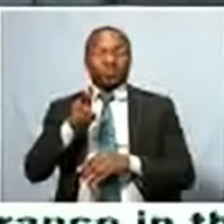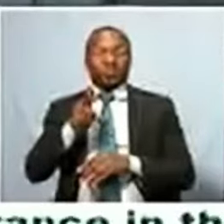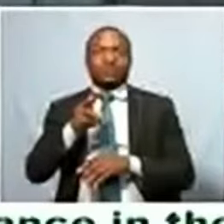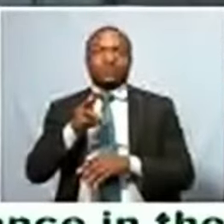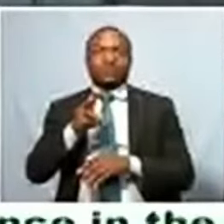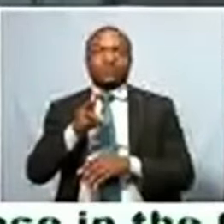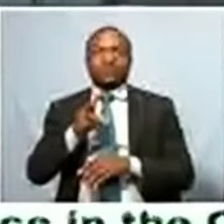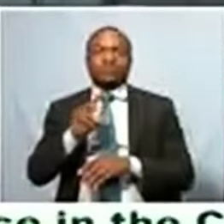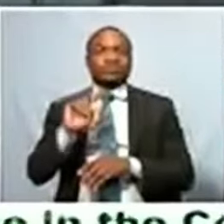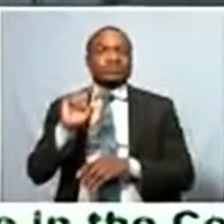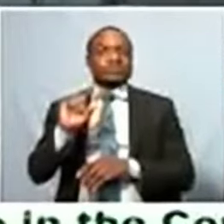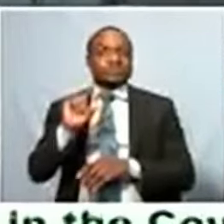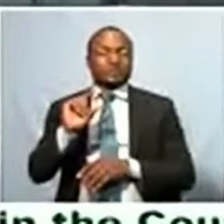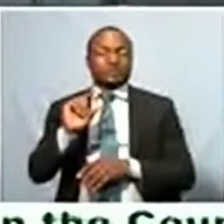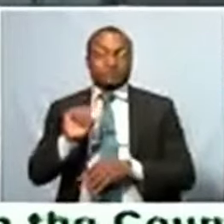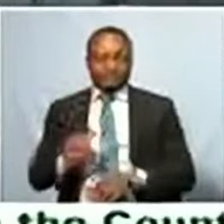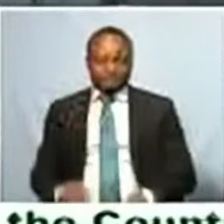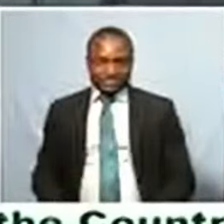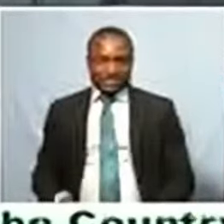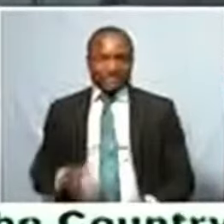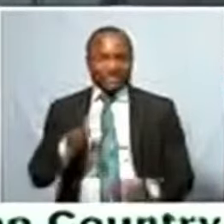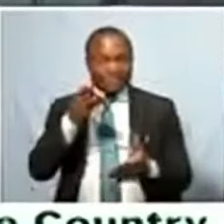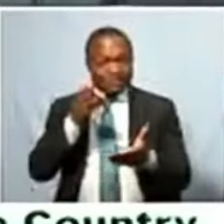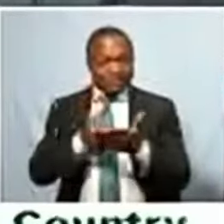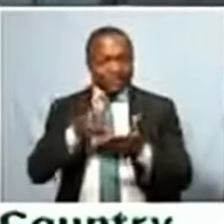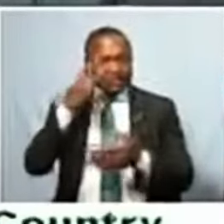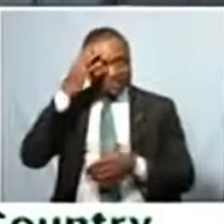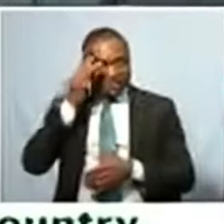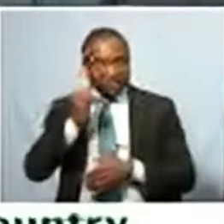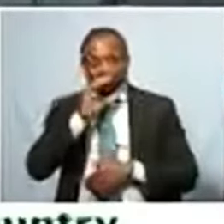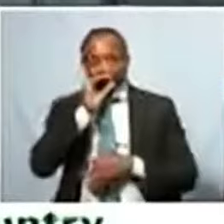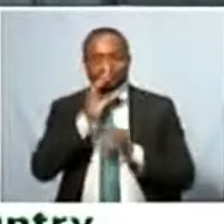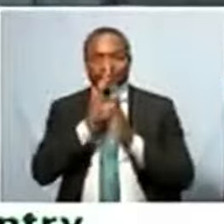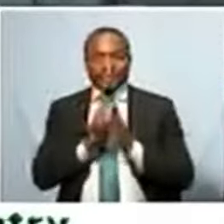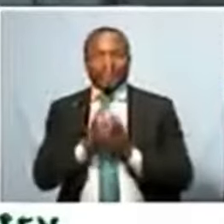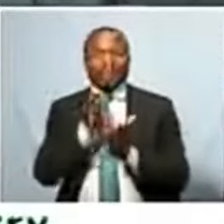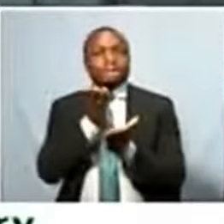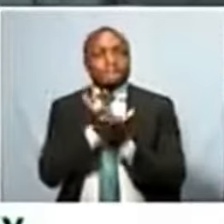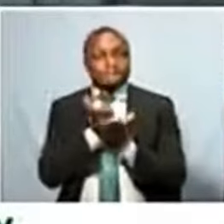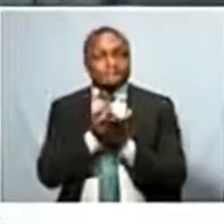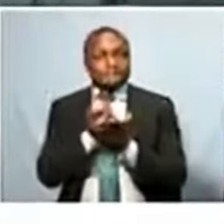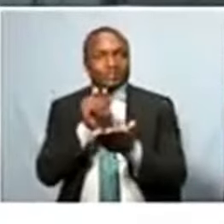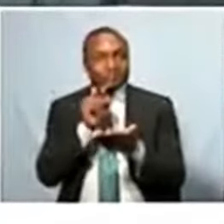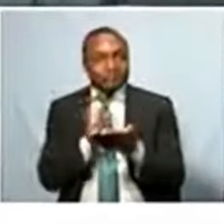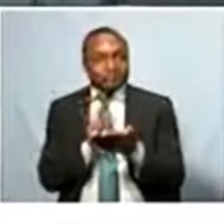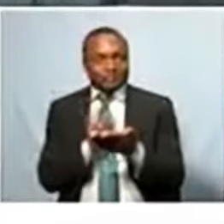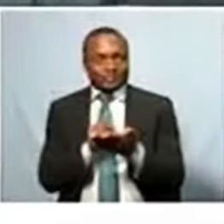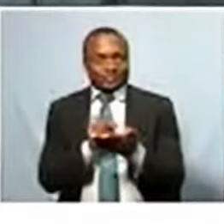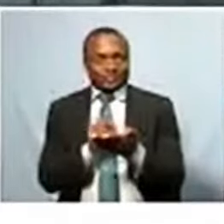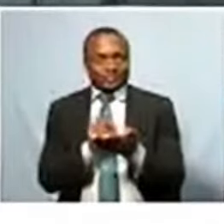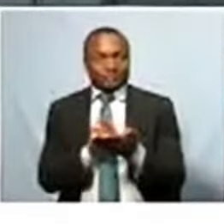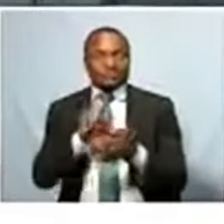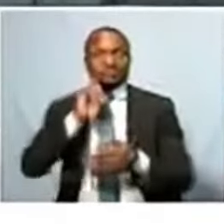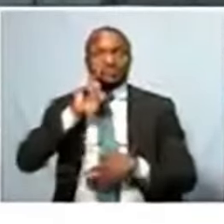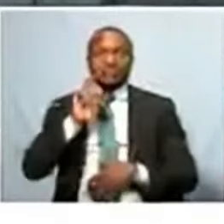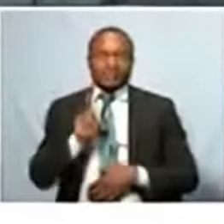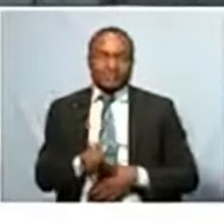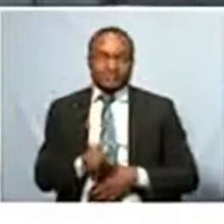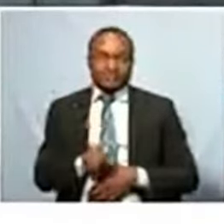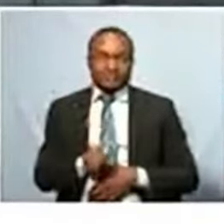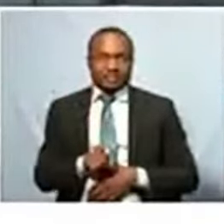among ourselves. This is why, Madam Speaker, a motion such as this one should